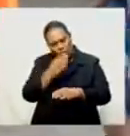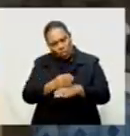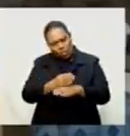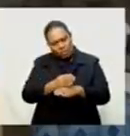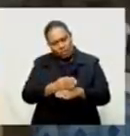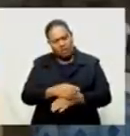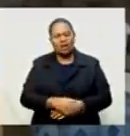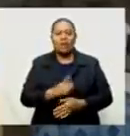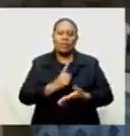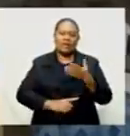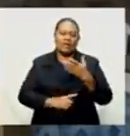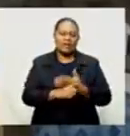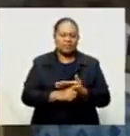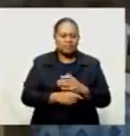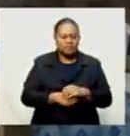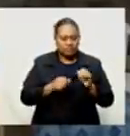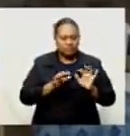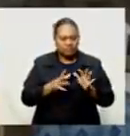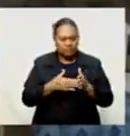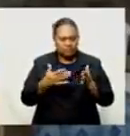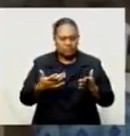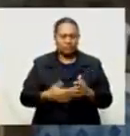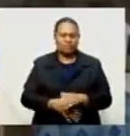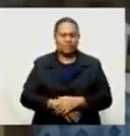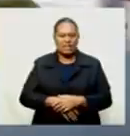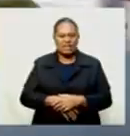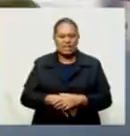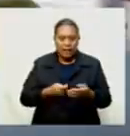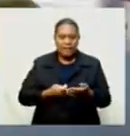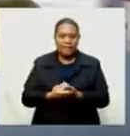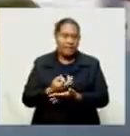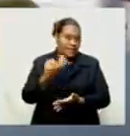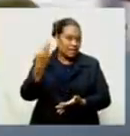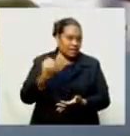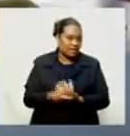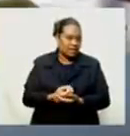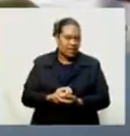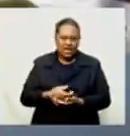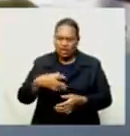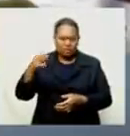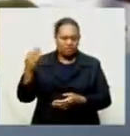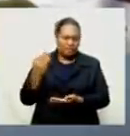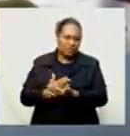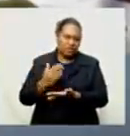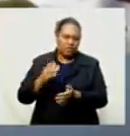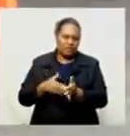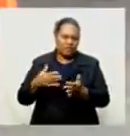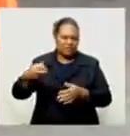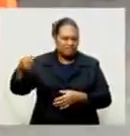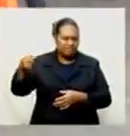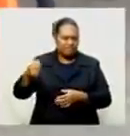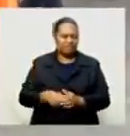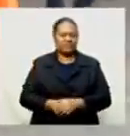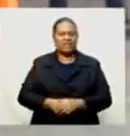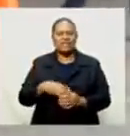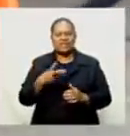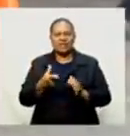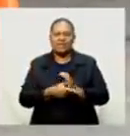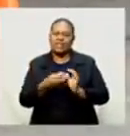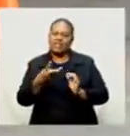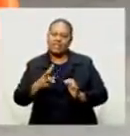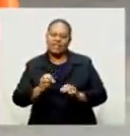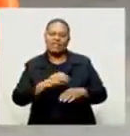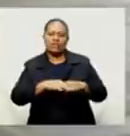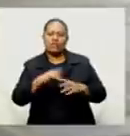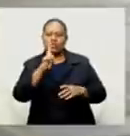stall fees are waived for now. This is because a permanent vendor pays around $30 for their table in a